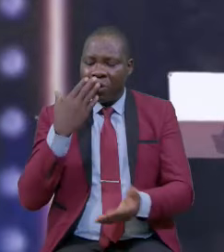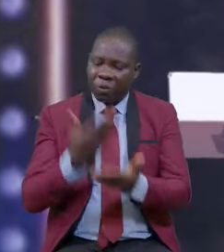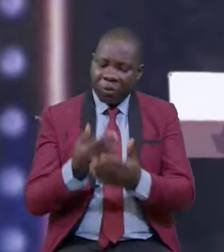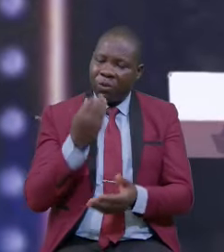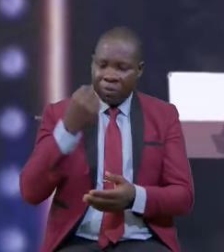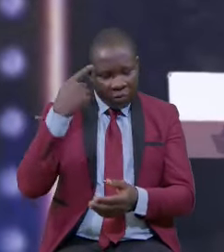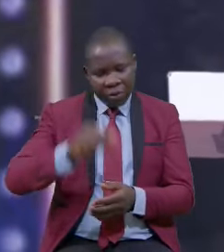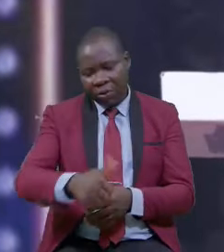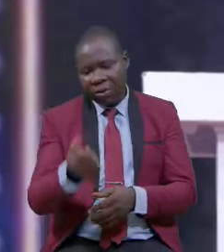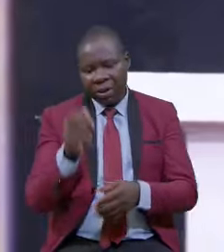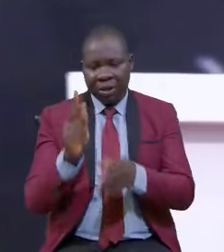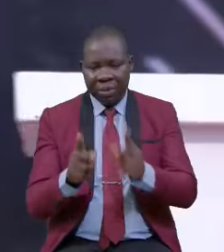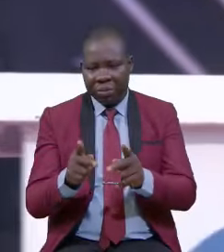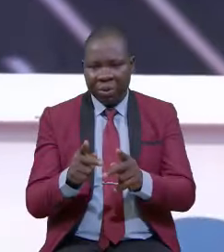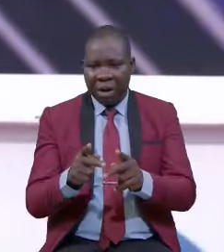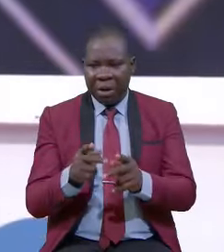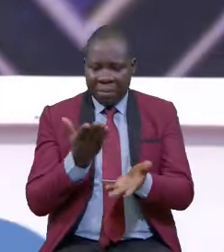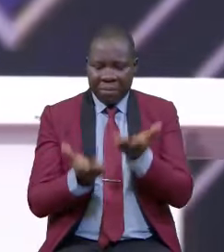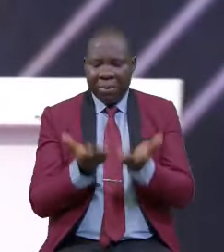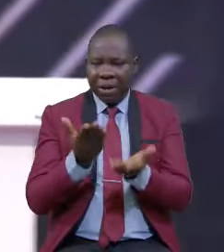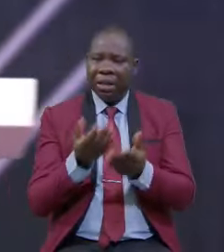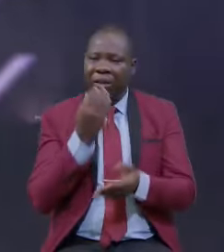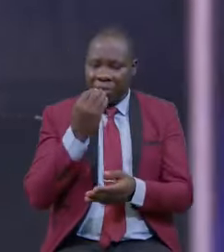that yourself? Are you going to be so